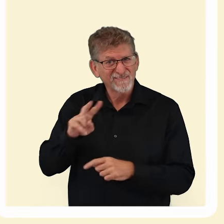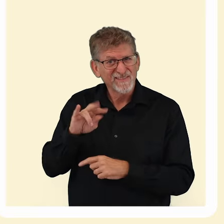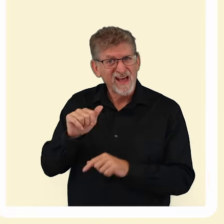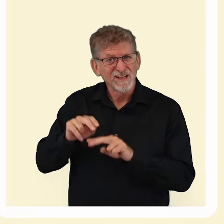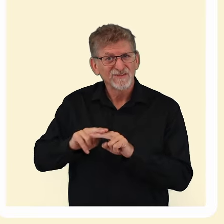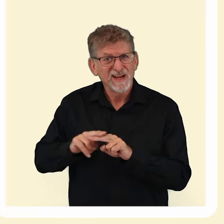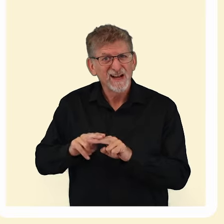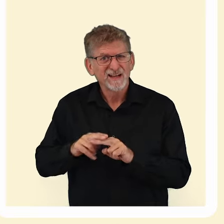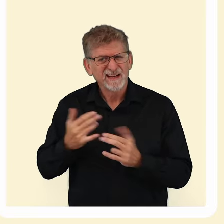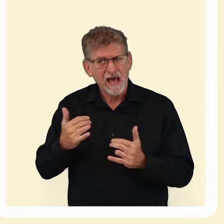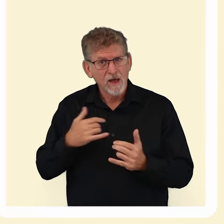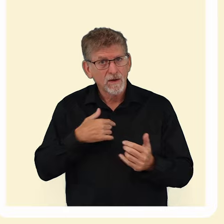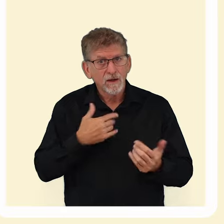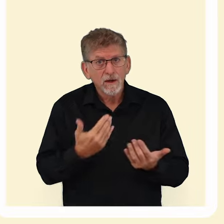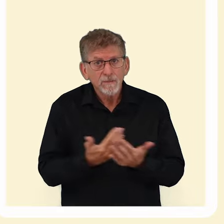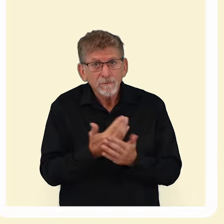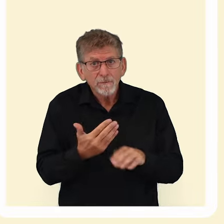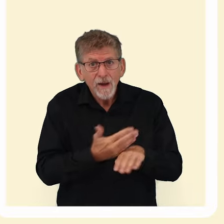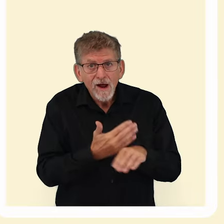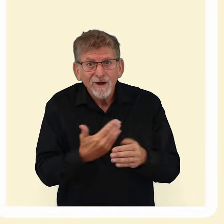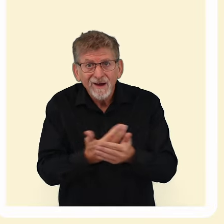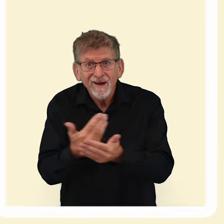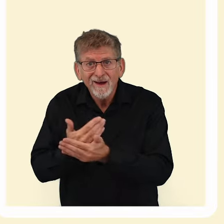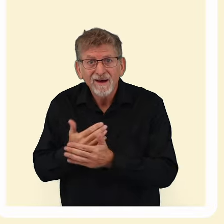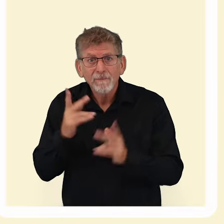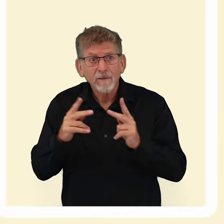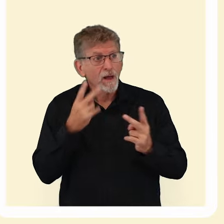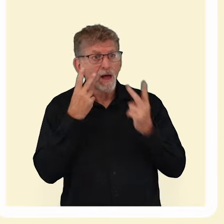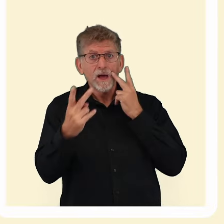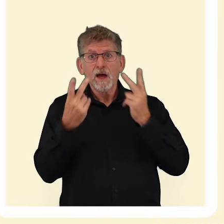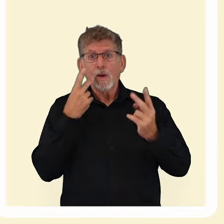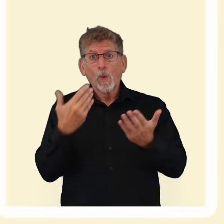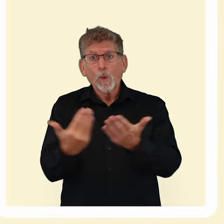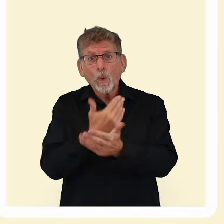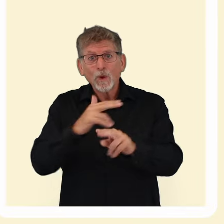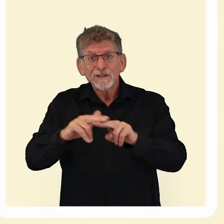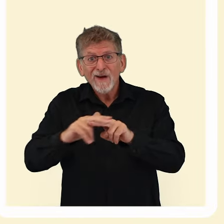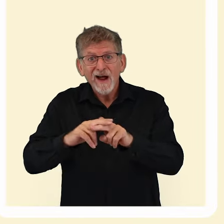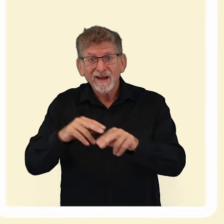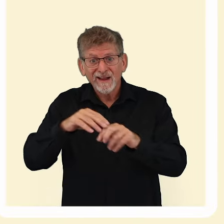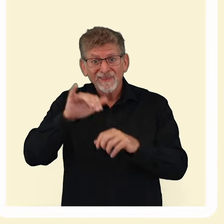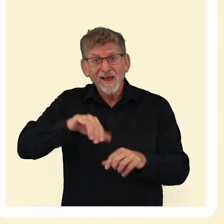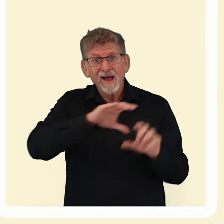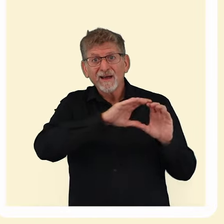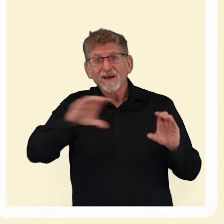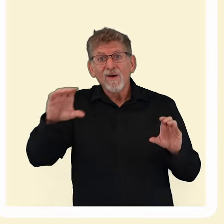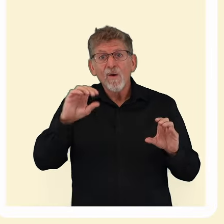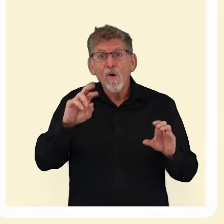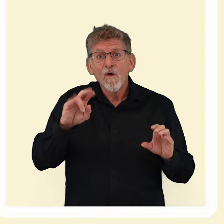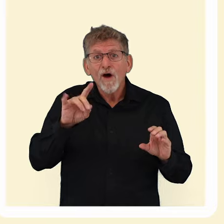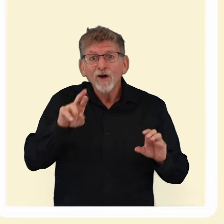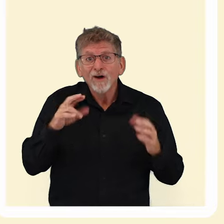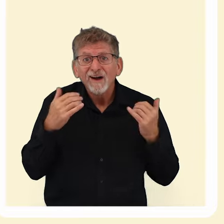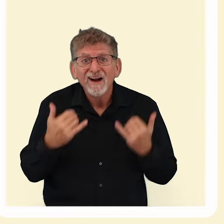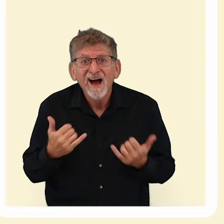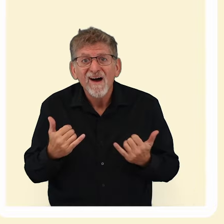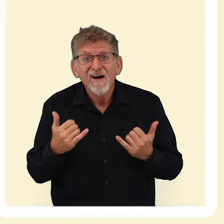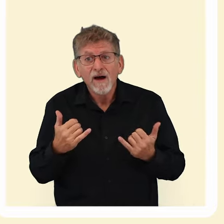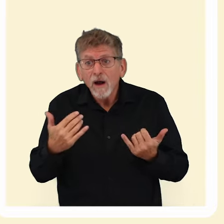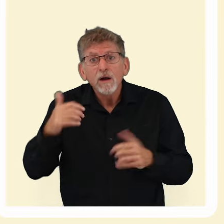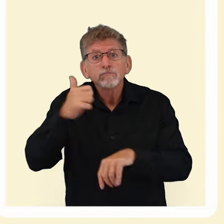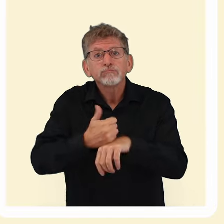So people are seeing new trains in the corridor right now. We have a new reservation system. And now we're launching this